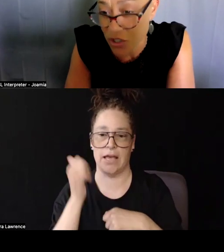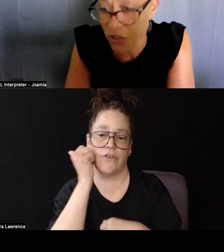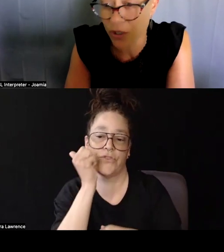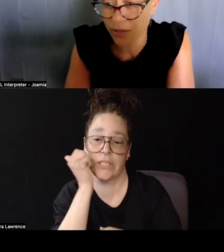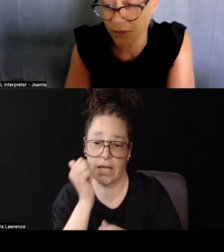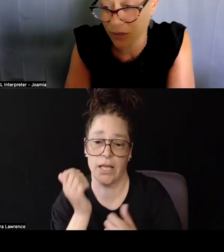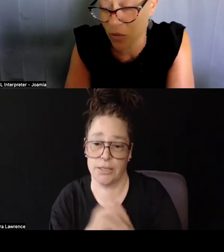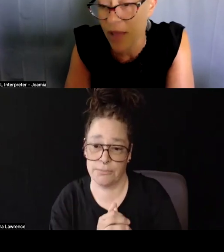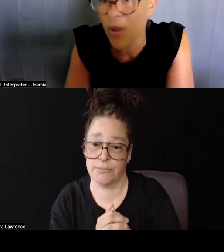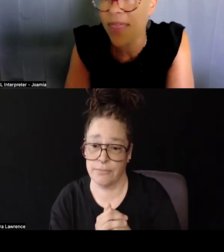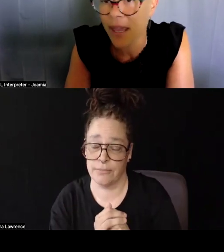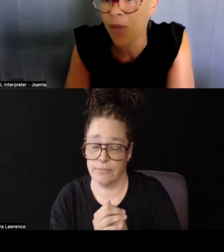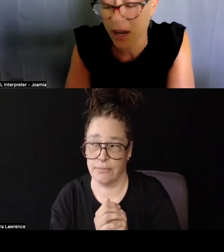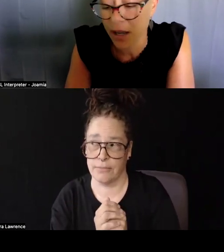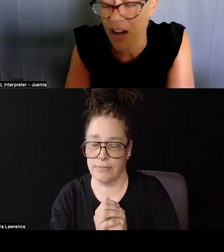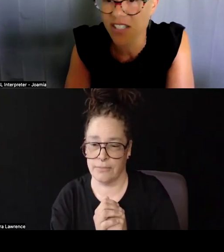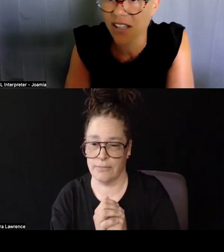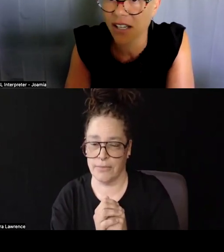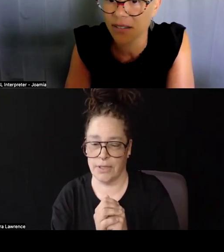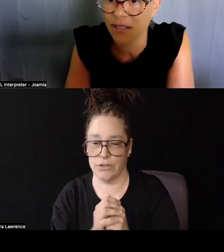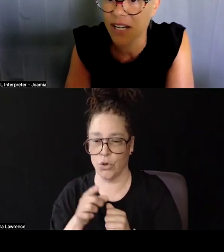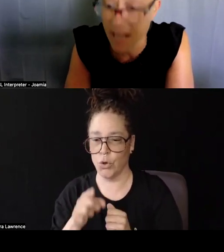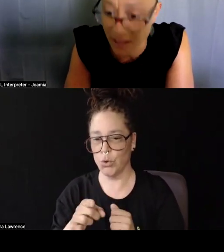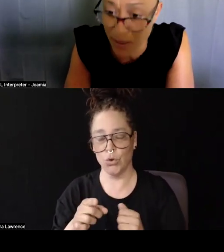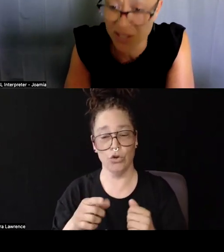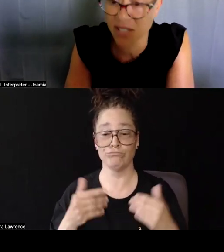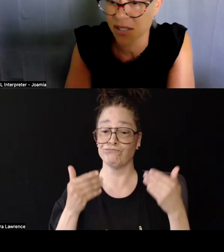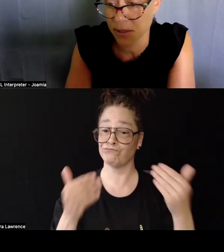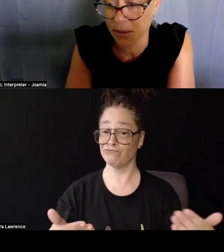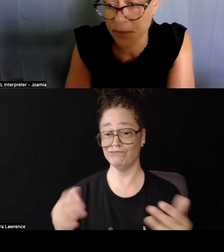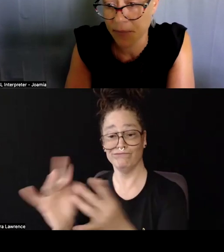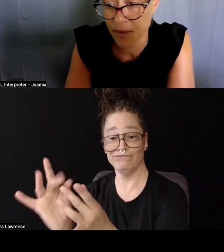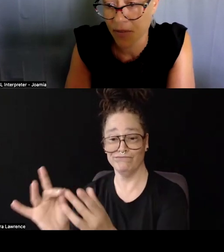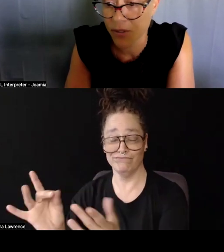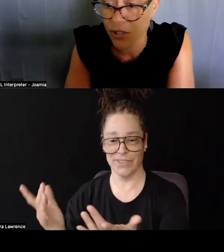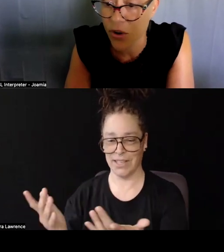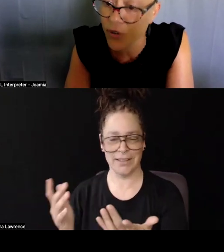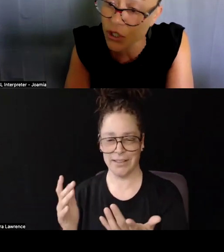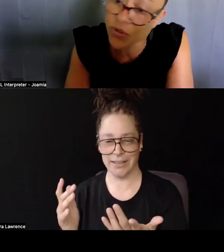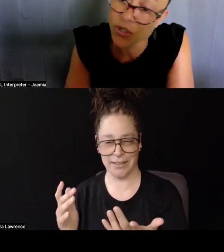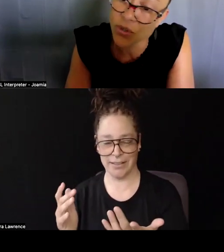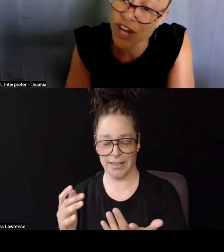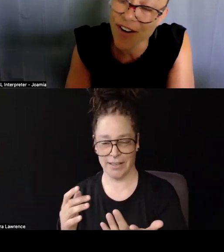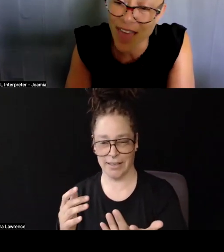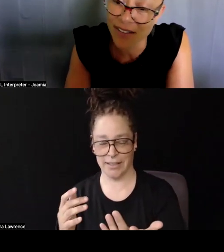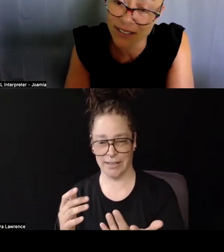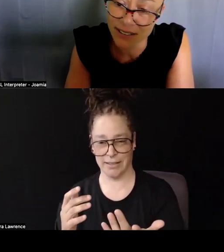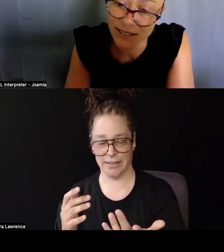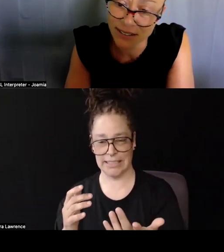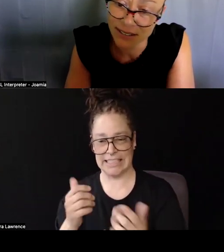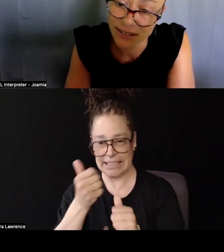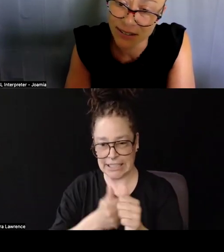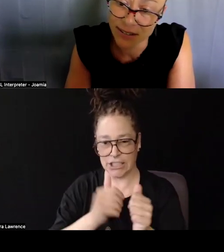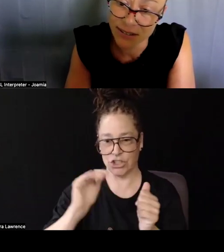regards to our children. We think about it constantly on a daily basis. For you to share that,